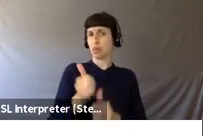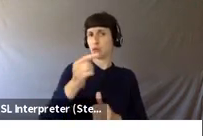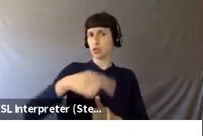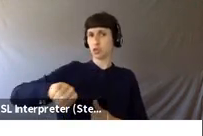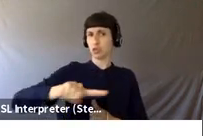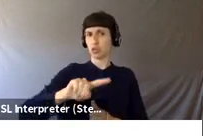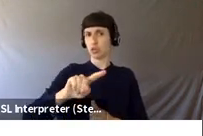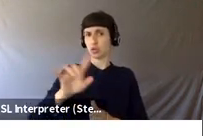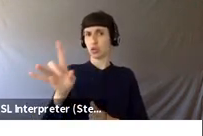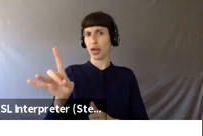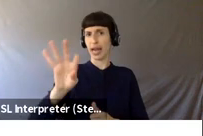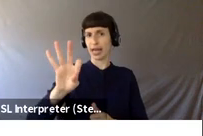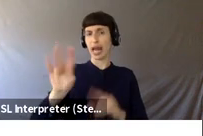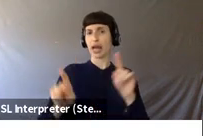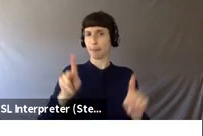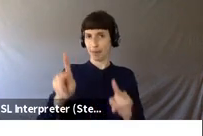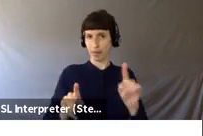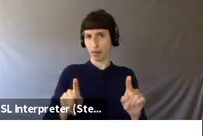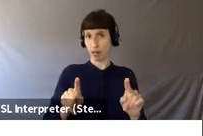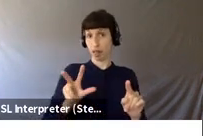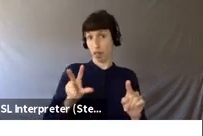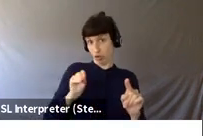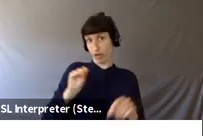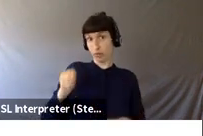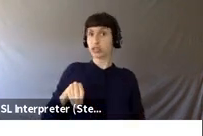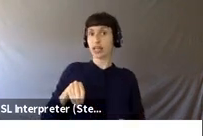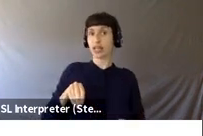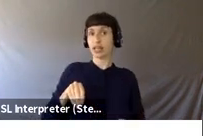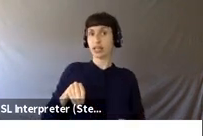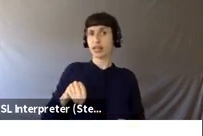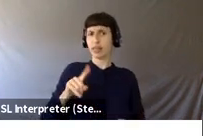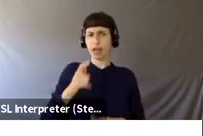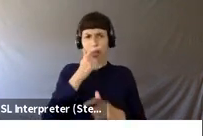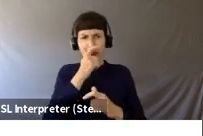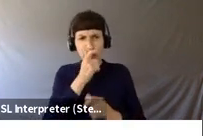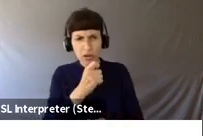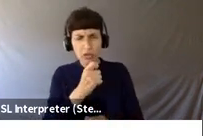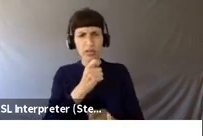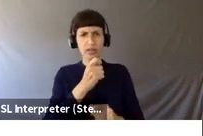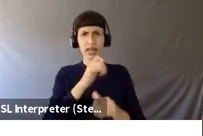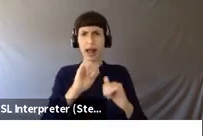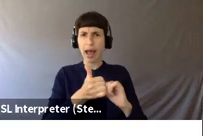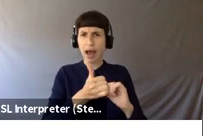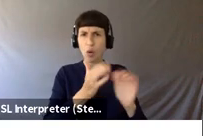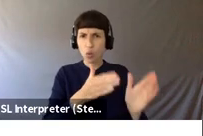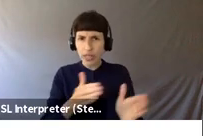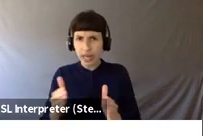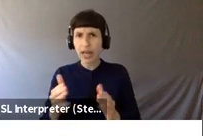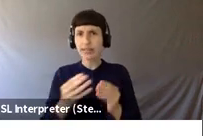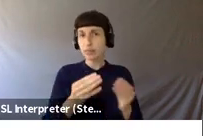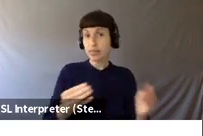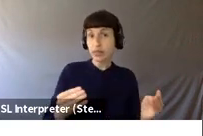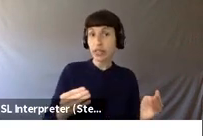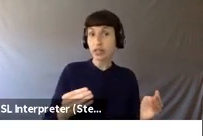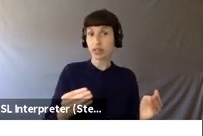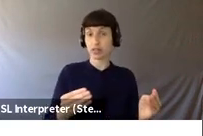about 89 participants currently, or 30%, are really interested in how to organize materials. And they're